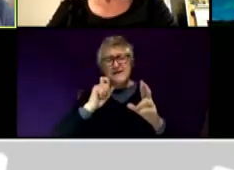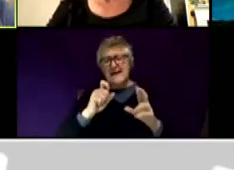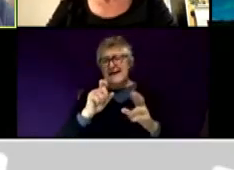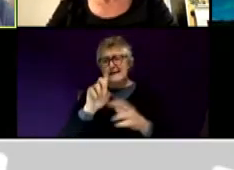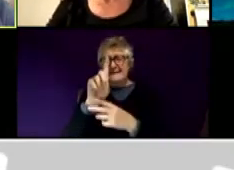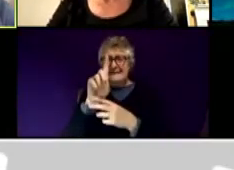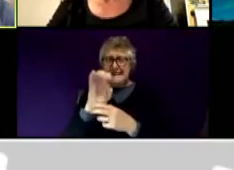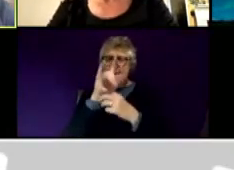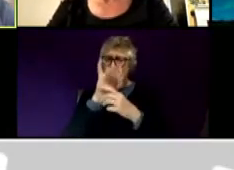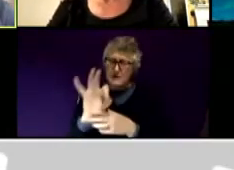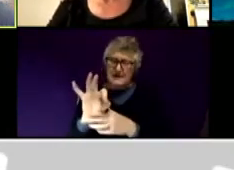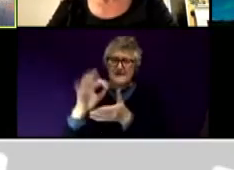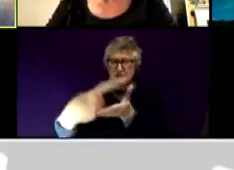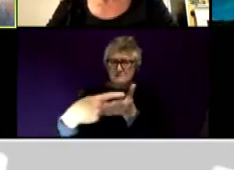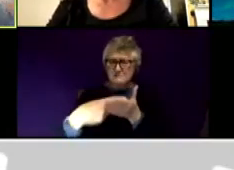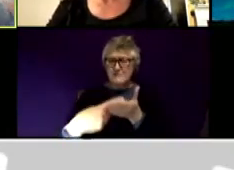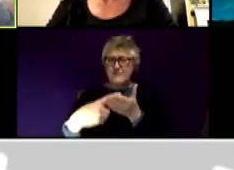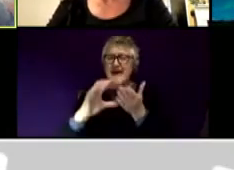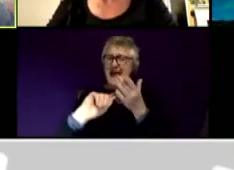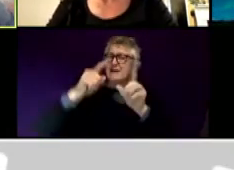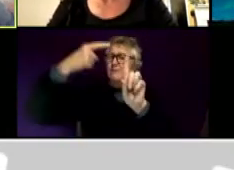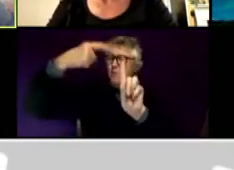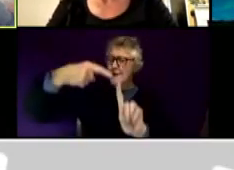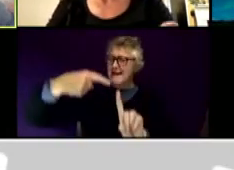out. Thank you.